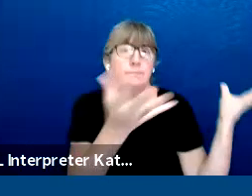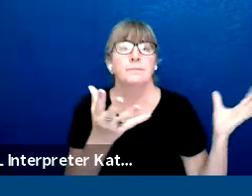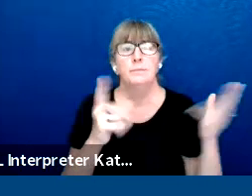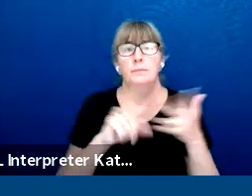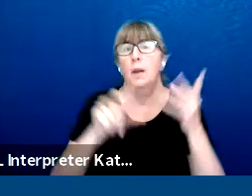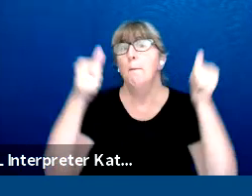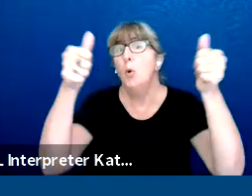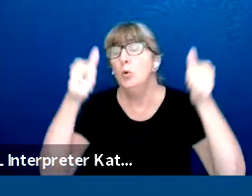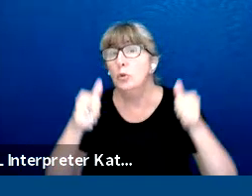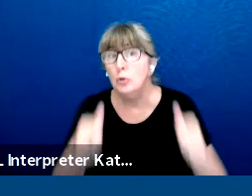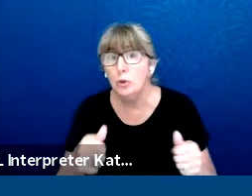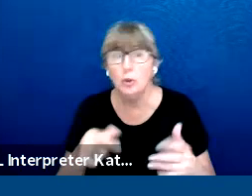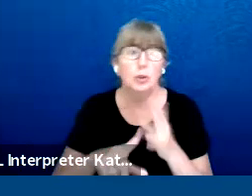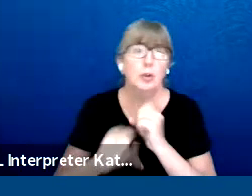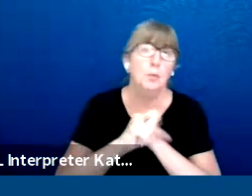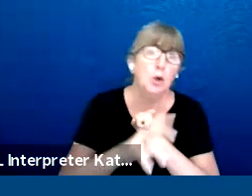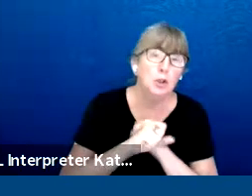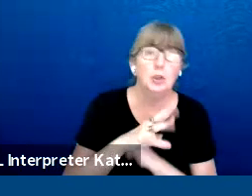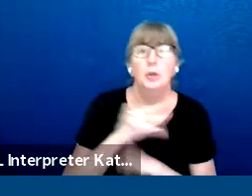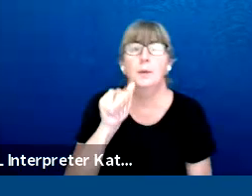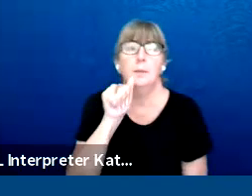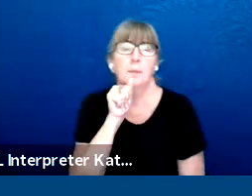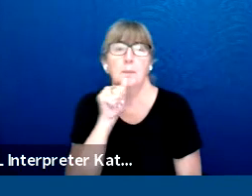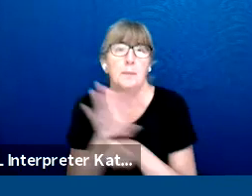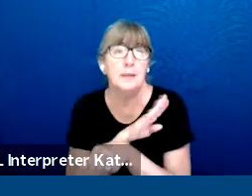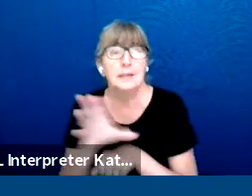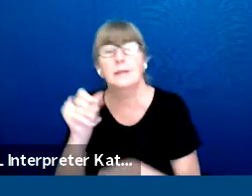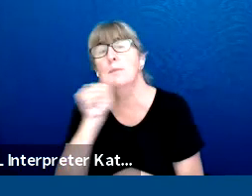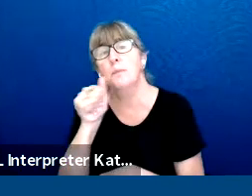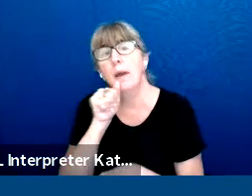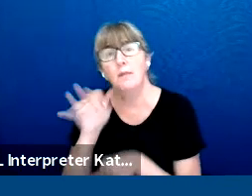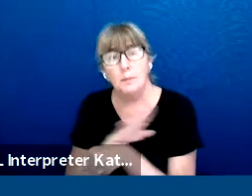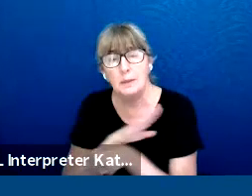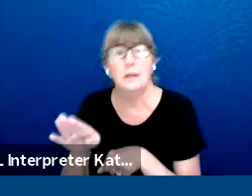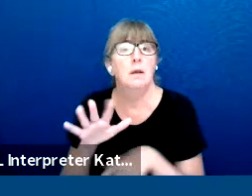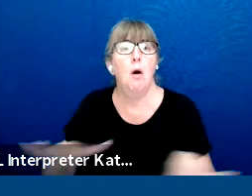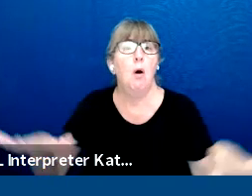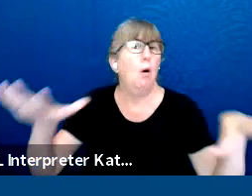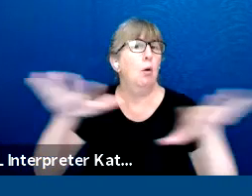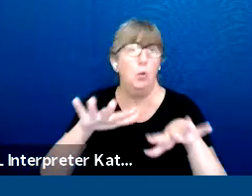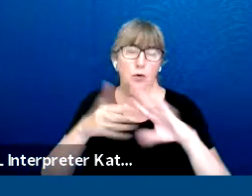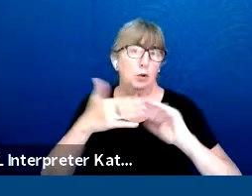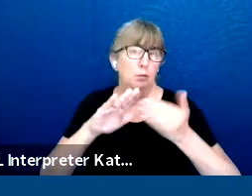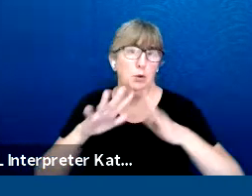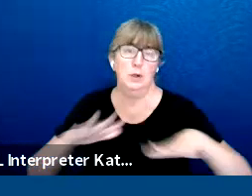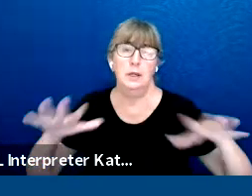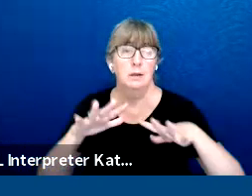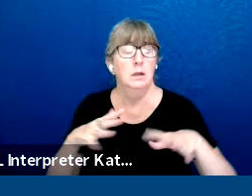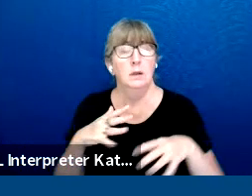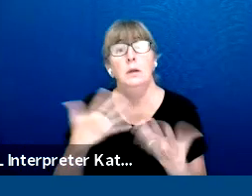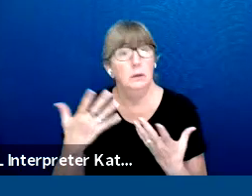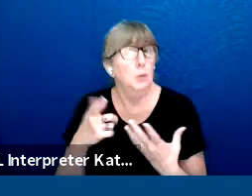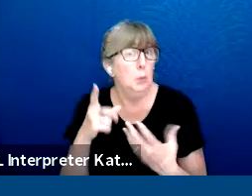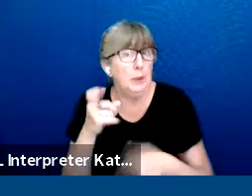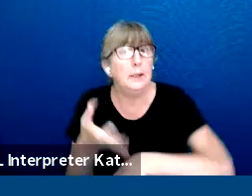posters in commercial and private entities around the communities. So there's always room for improvement. I would ask